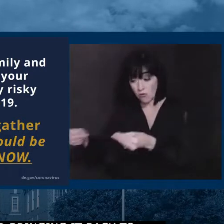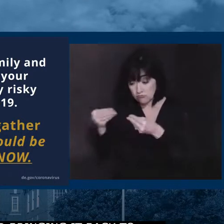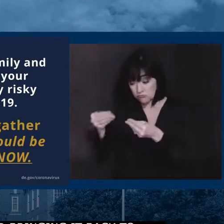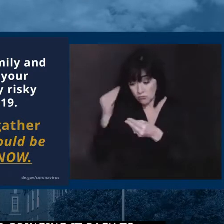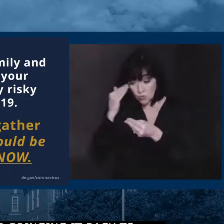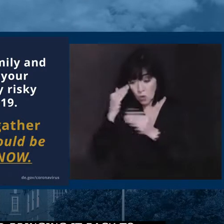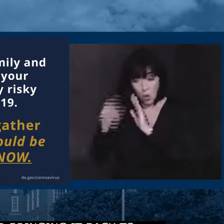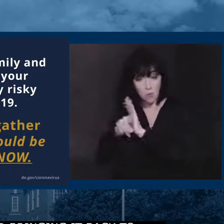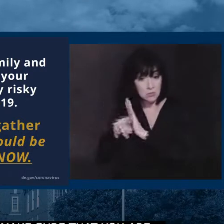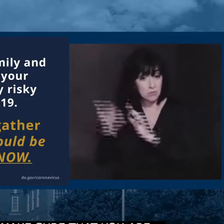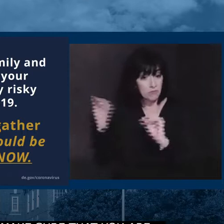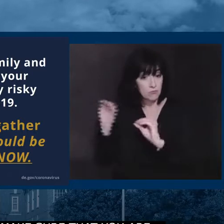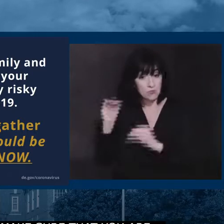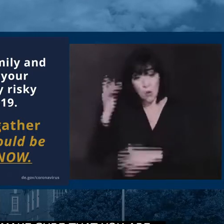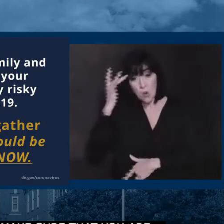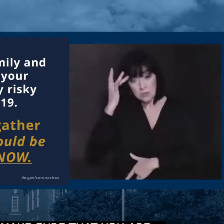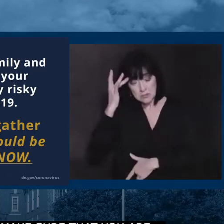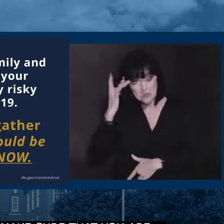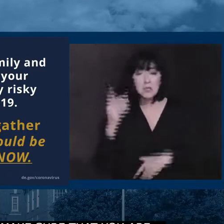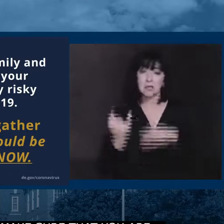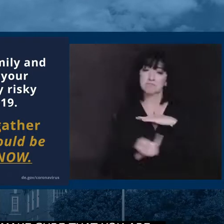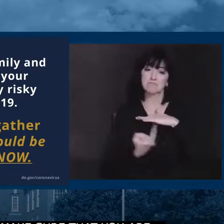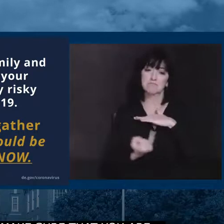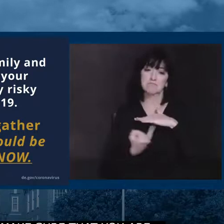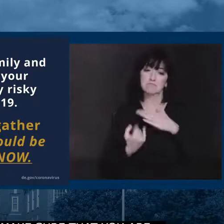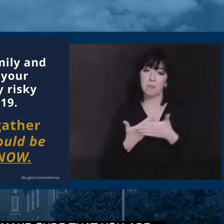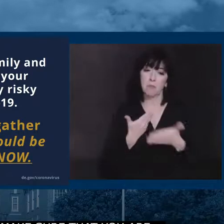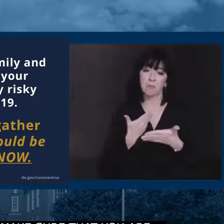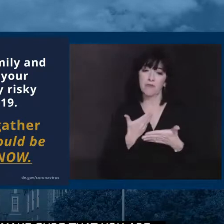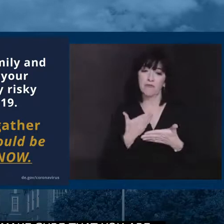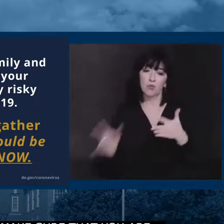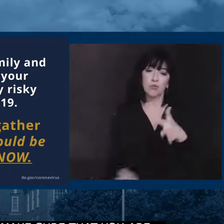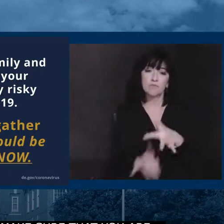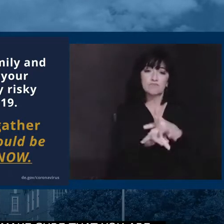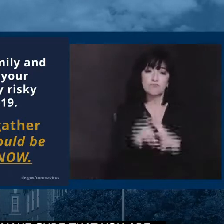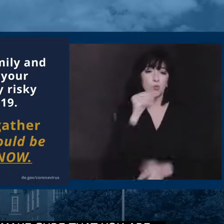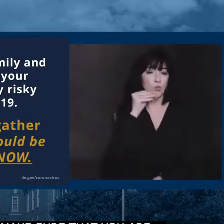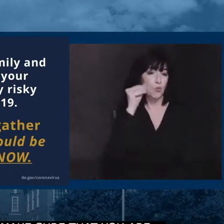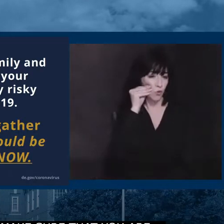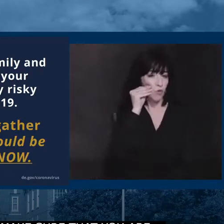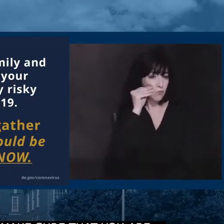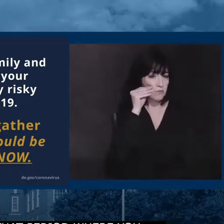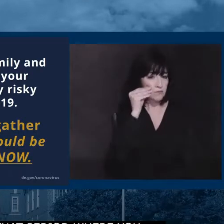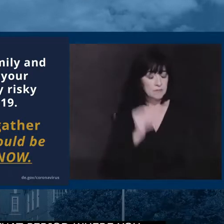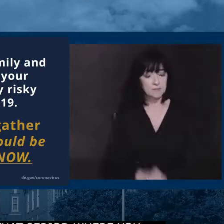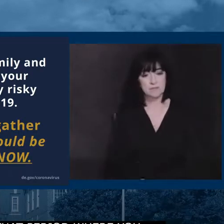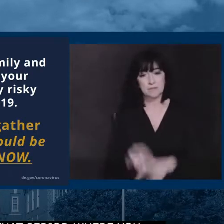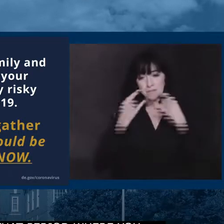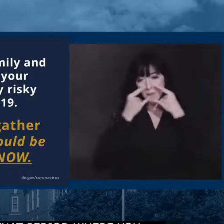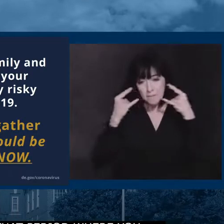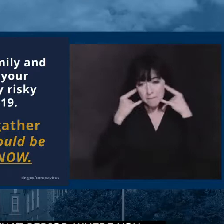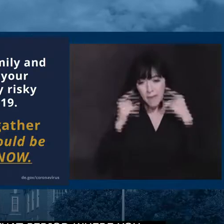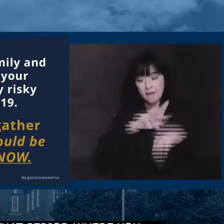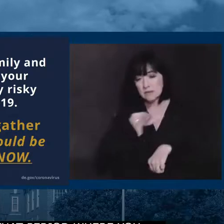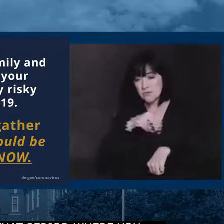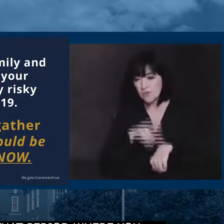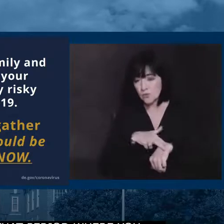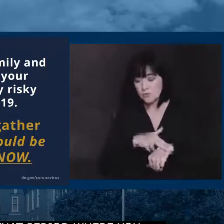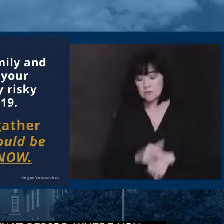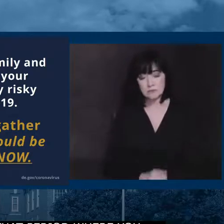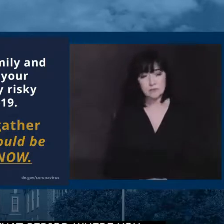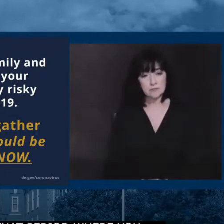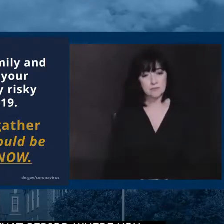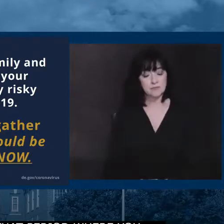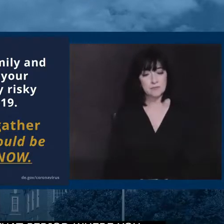you're within that period where you might be infecting others. One thing that before we go on